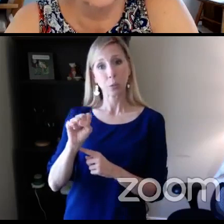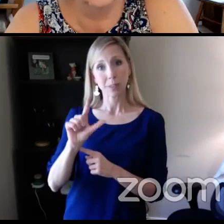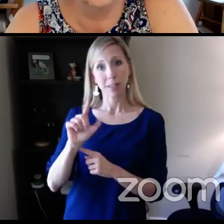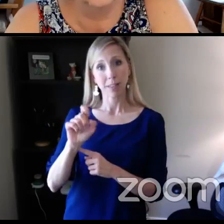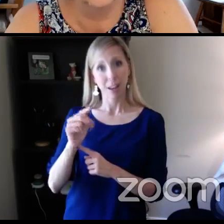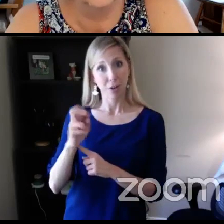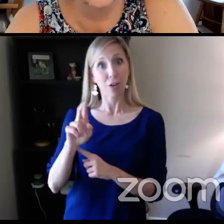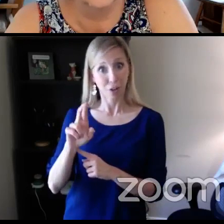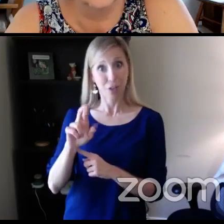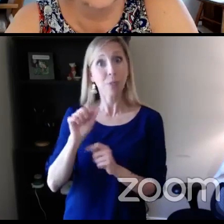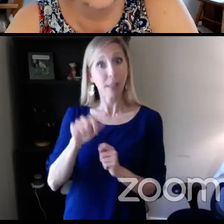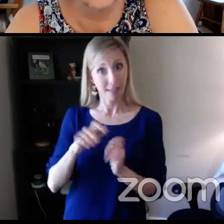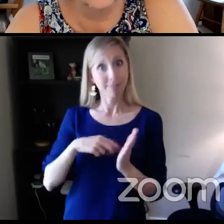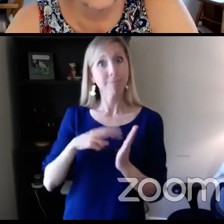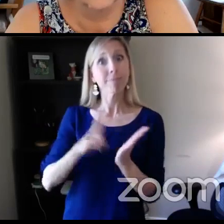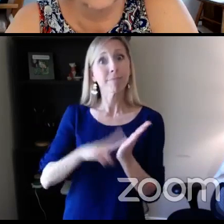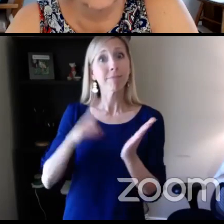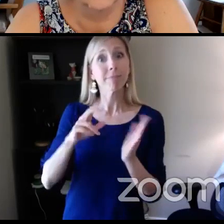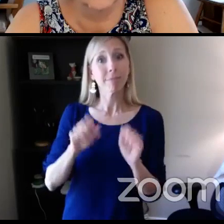to our site,